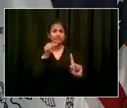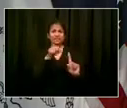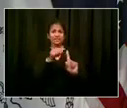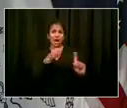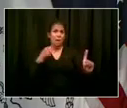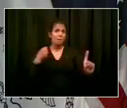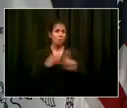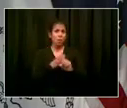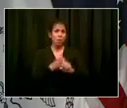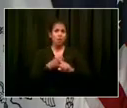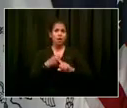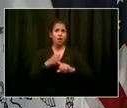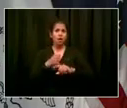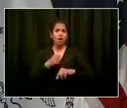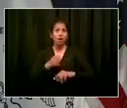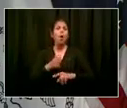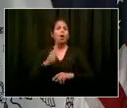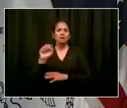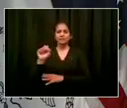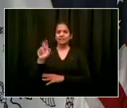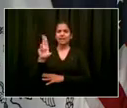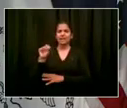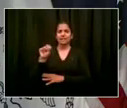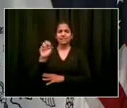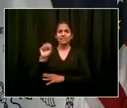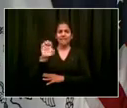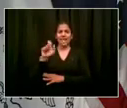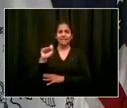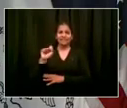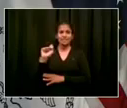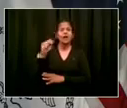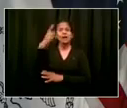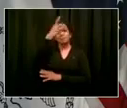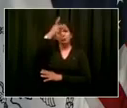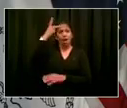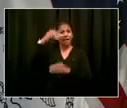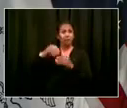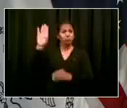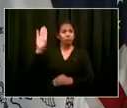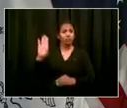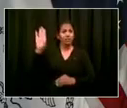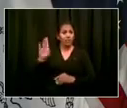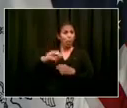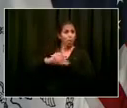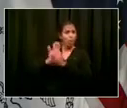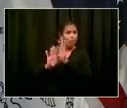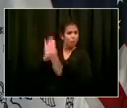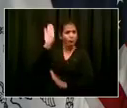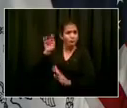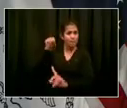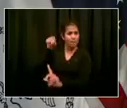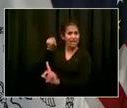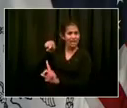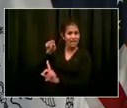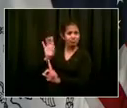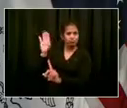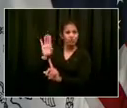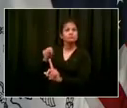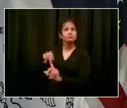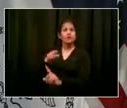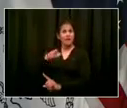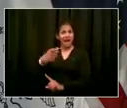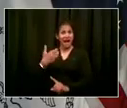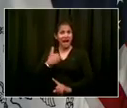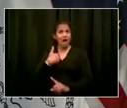on tens of thousands of doors, tested 10,000 people. Why can't a similar effort be